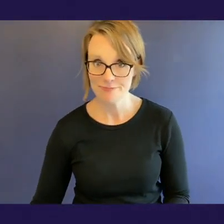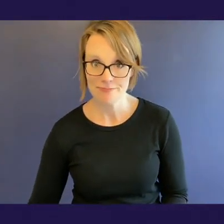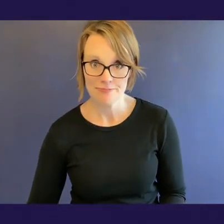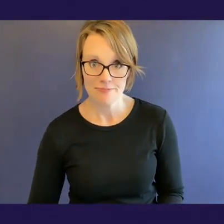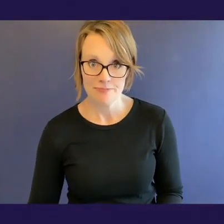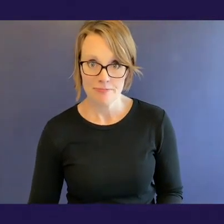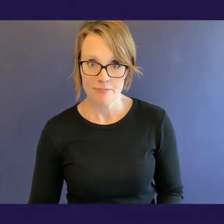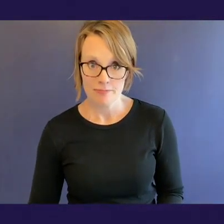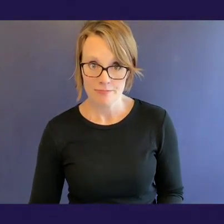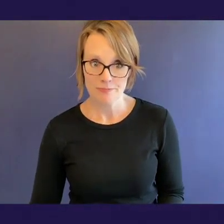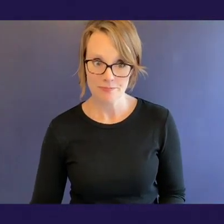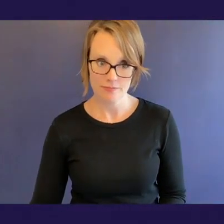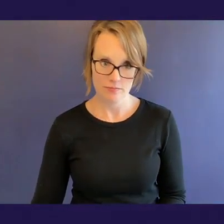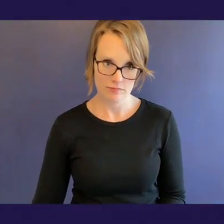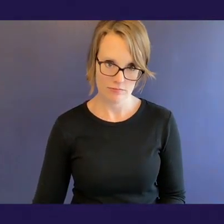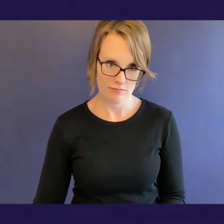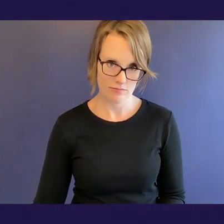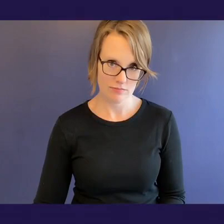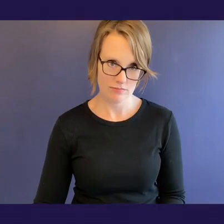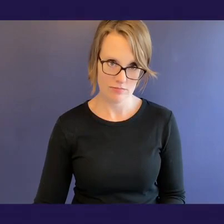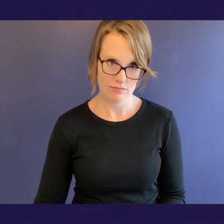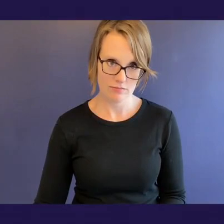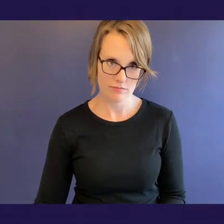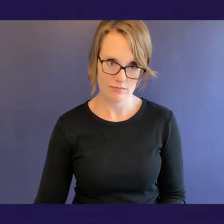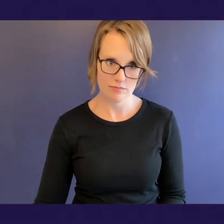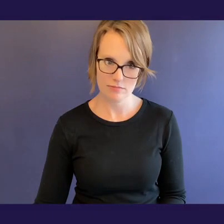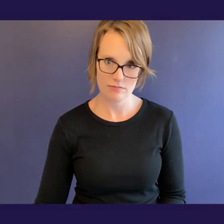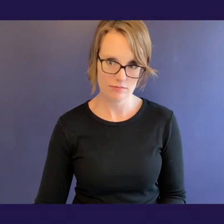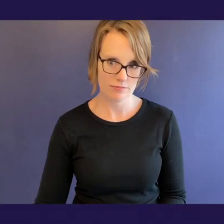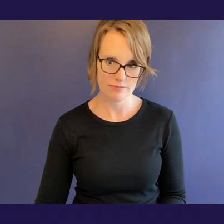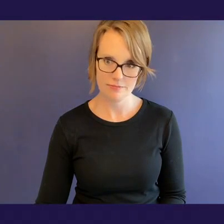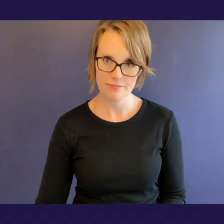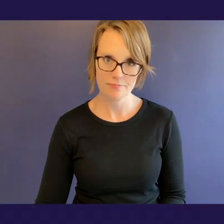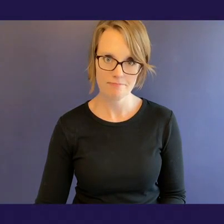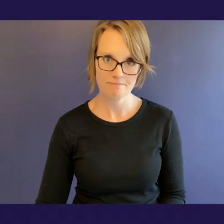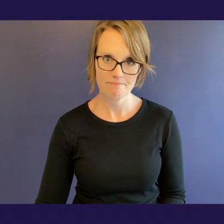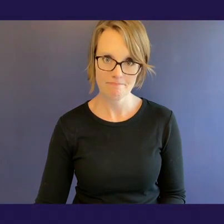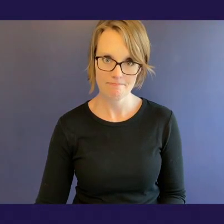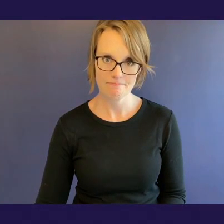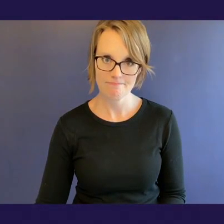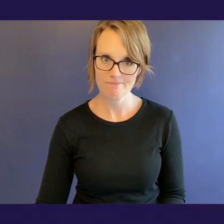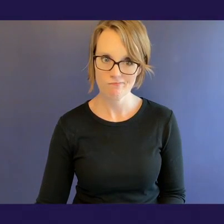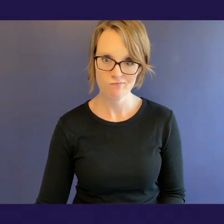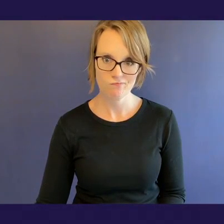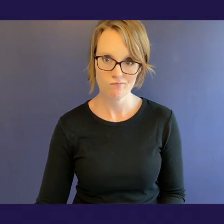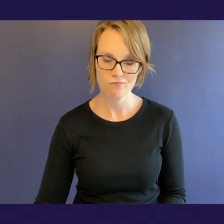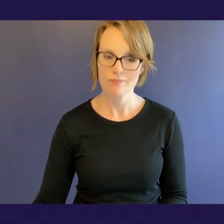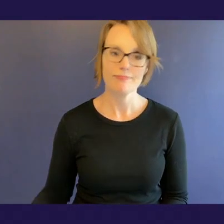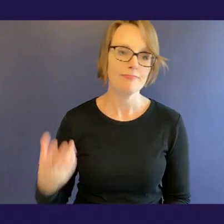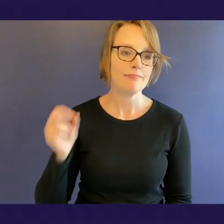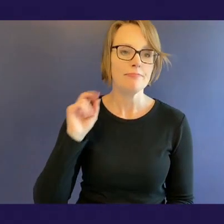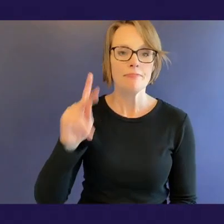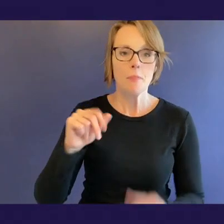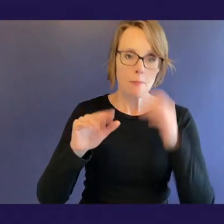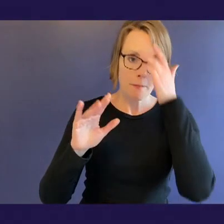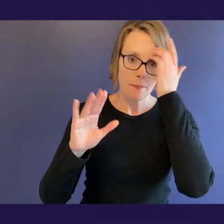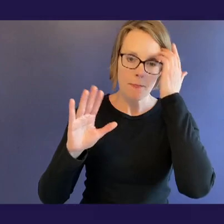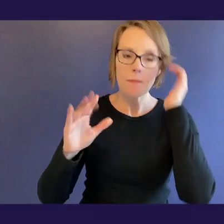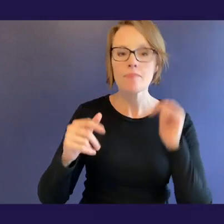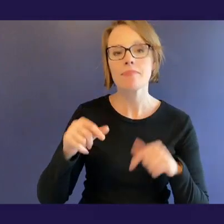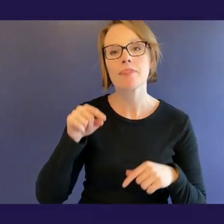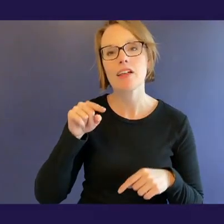spiritual pilgrimage in the process of completing a circle, where I visit the burial grounds of at least 7 generations of